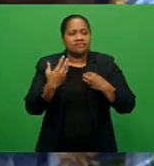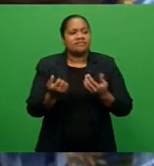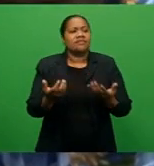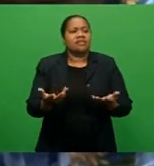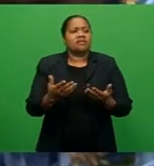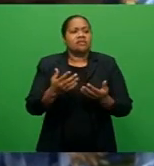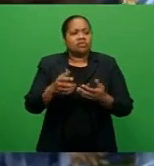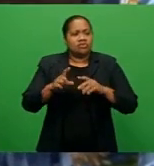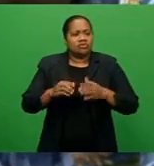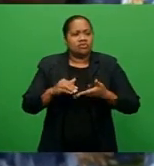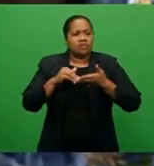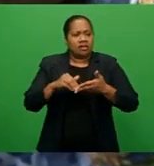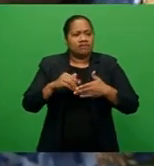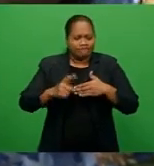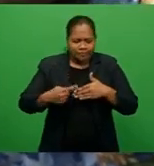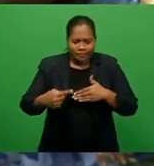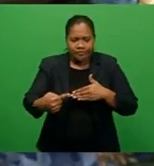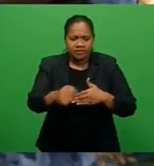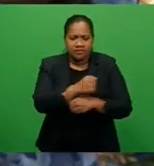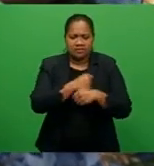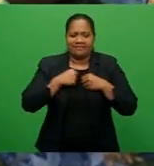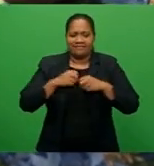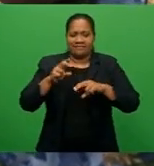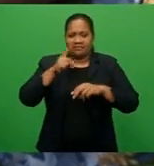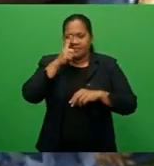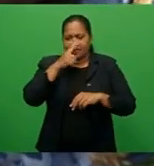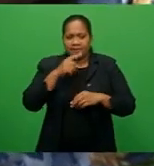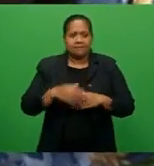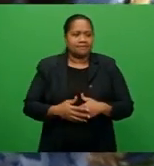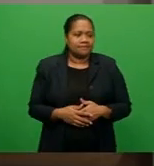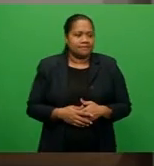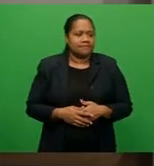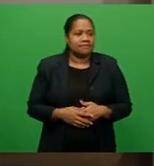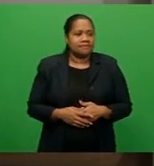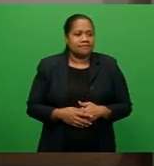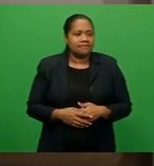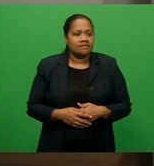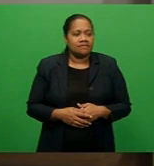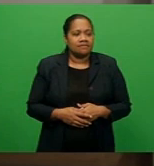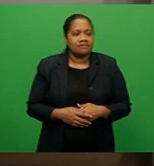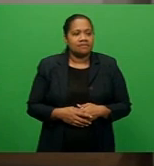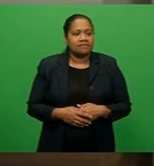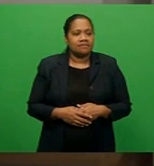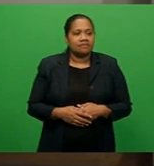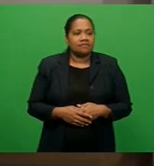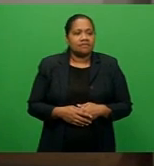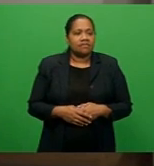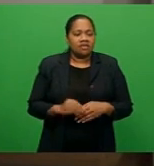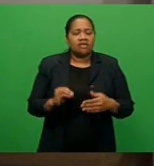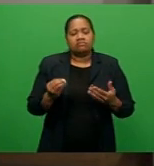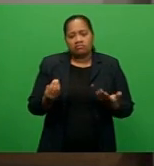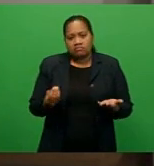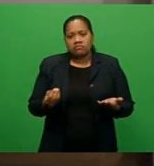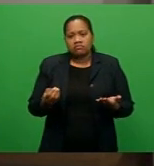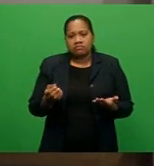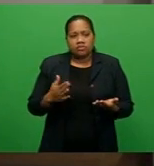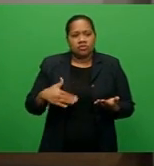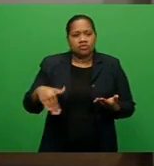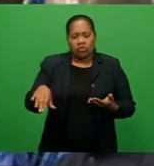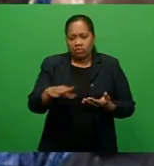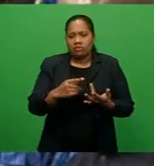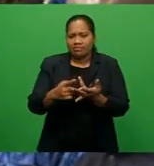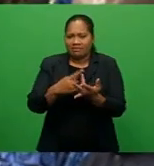people, your families do well, your communities do well, and so do all of your fellow